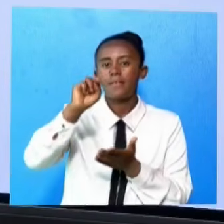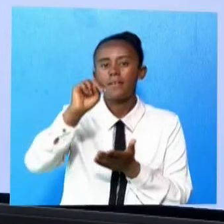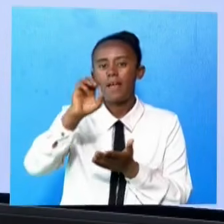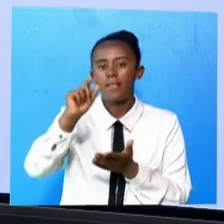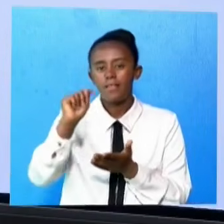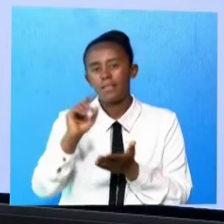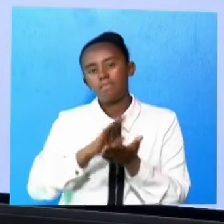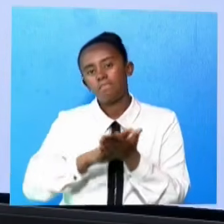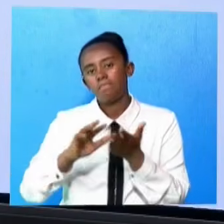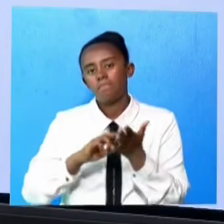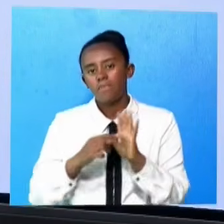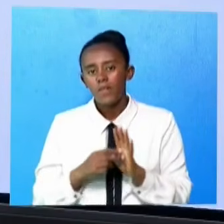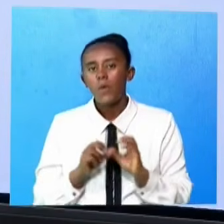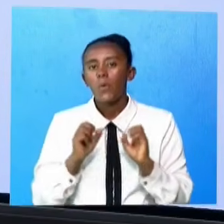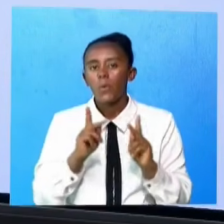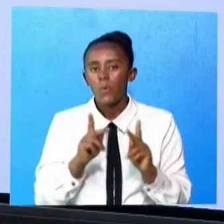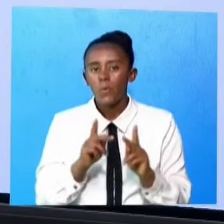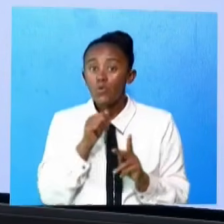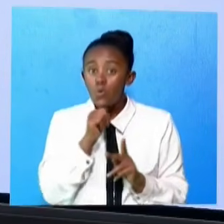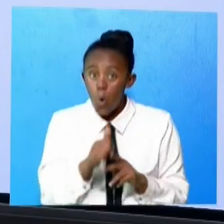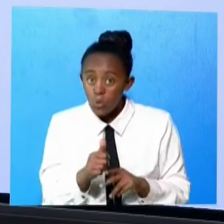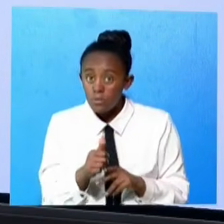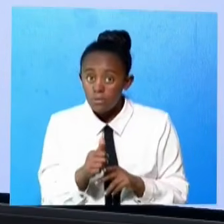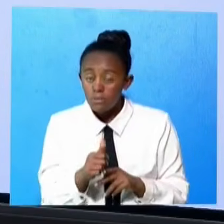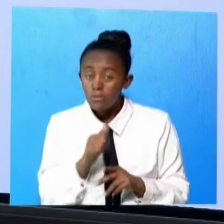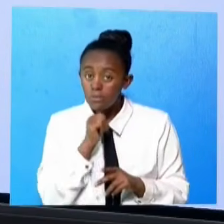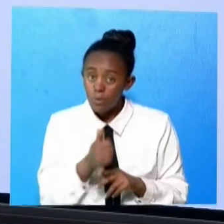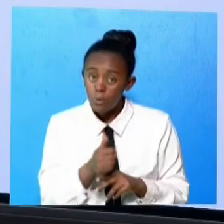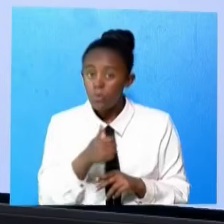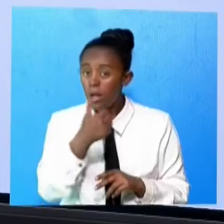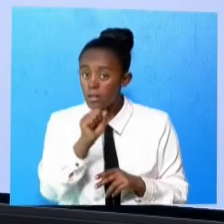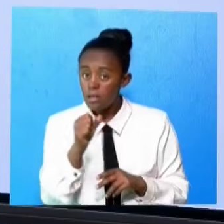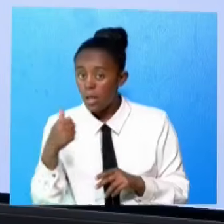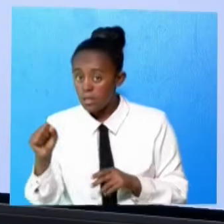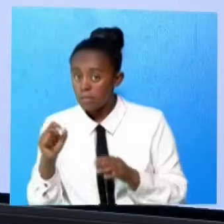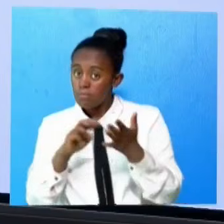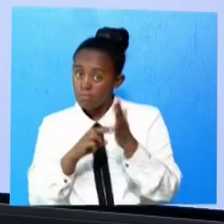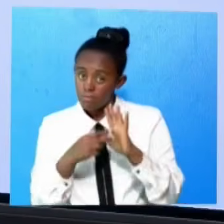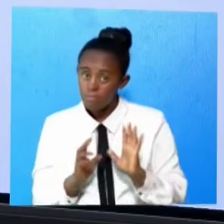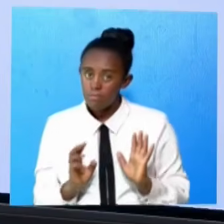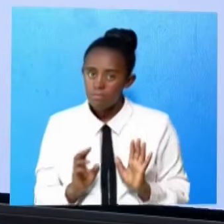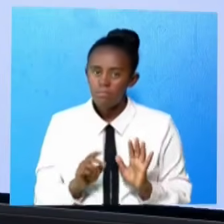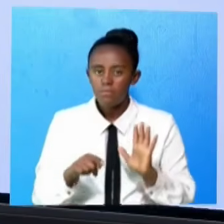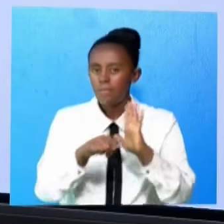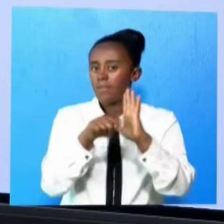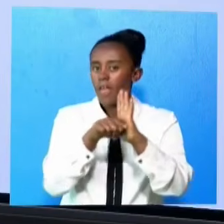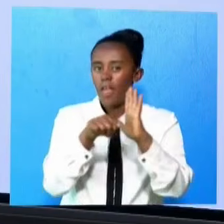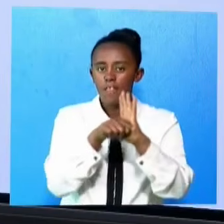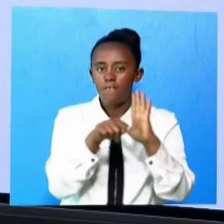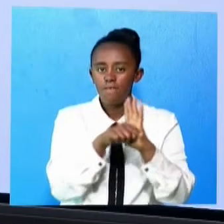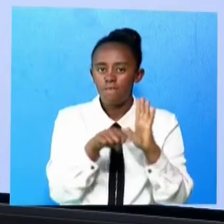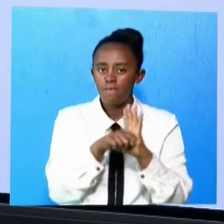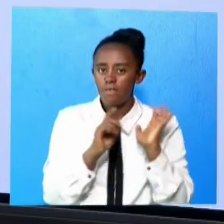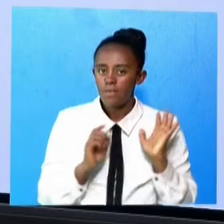it. But in the case of not or not as a structure, it's negative.